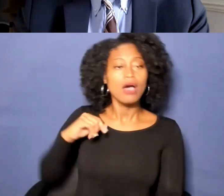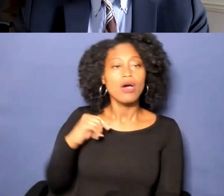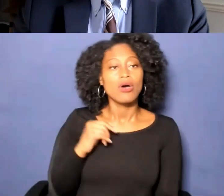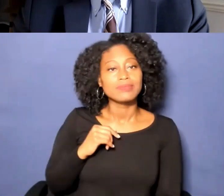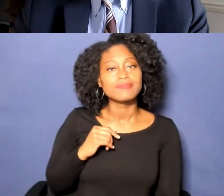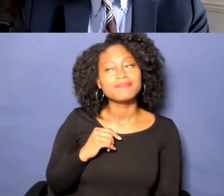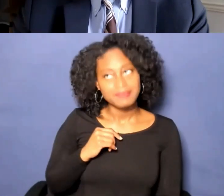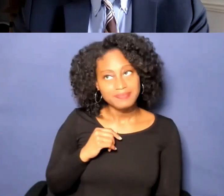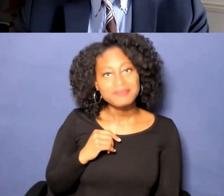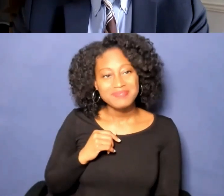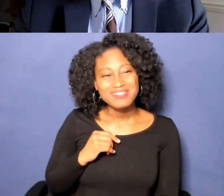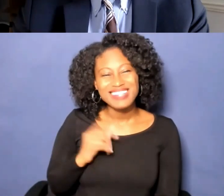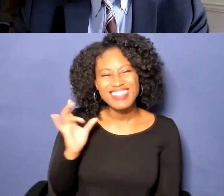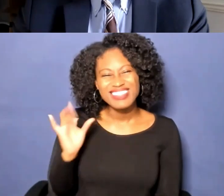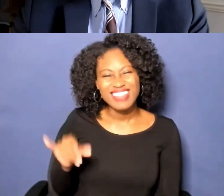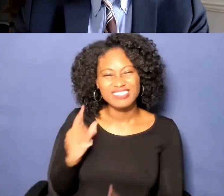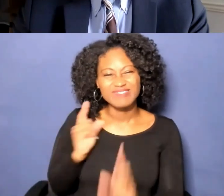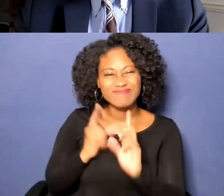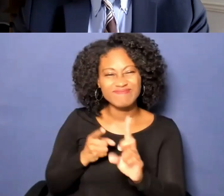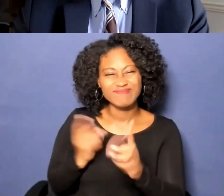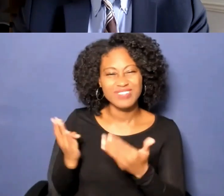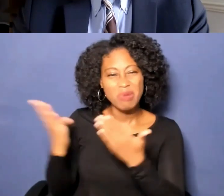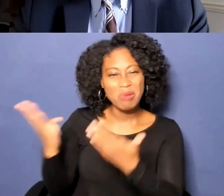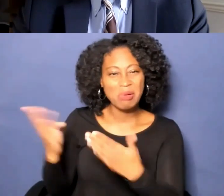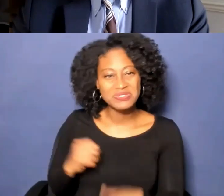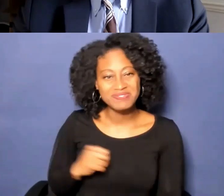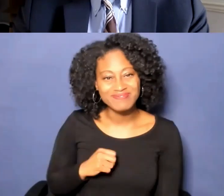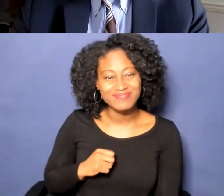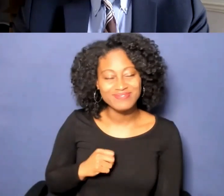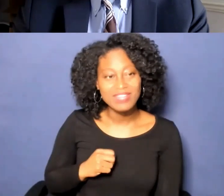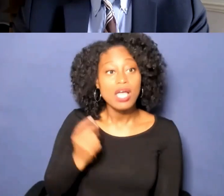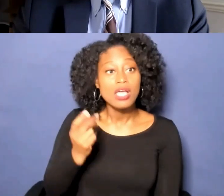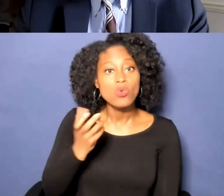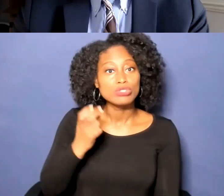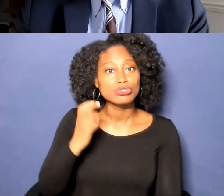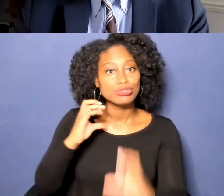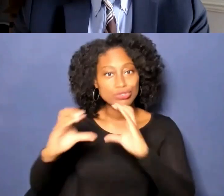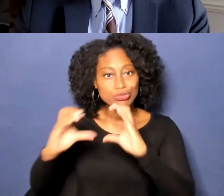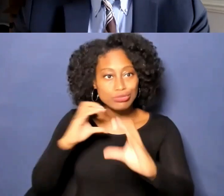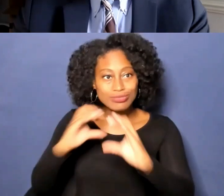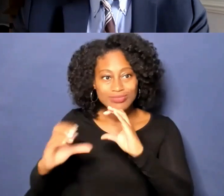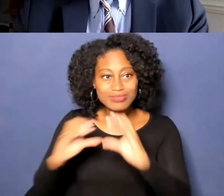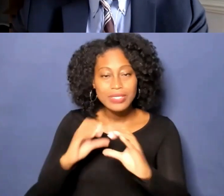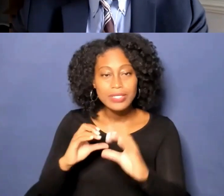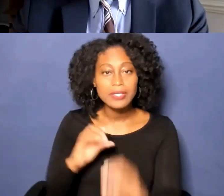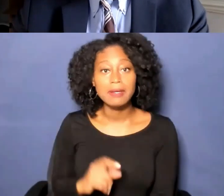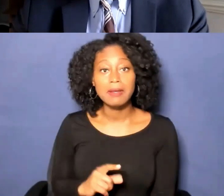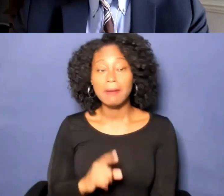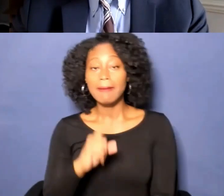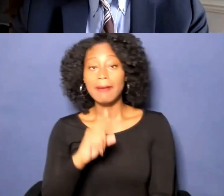and that's what a proposal is aiming to do, is to communicate and engender confidence